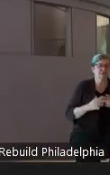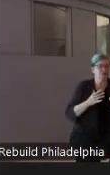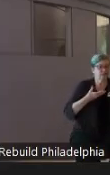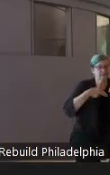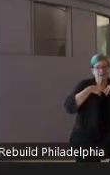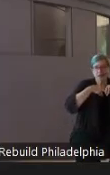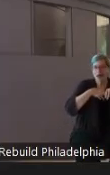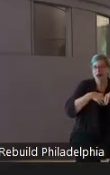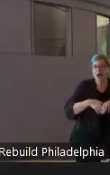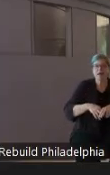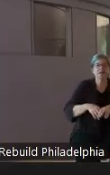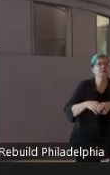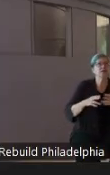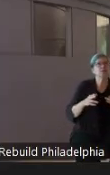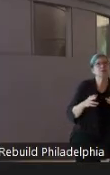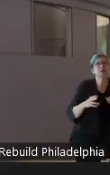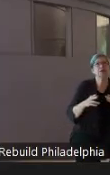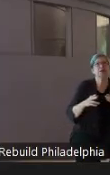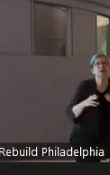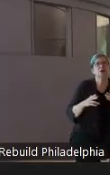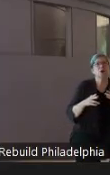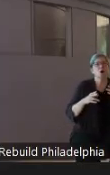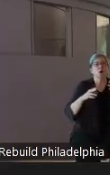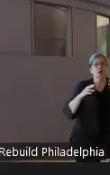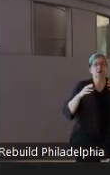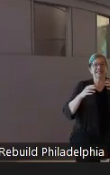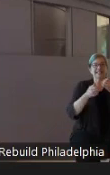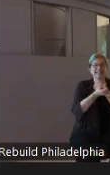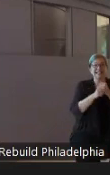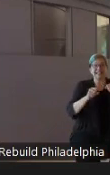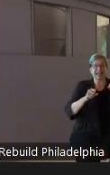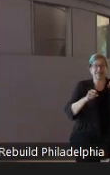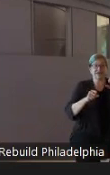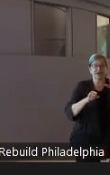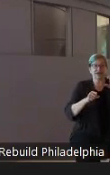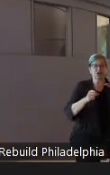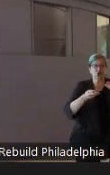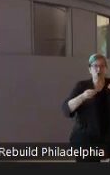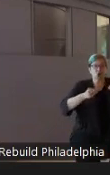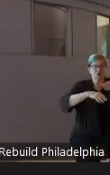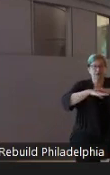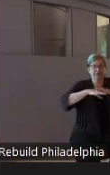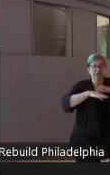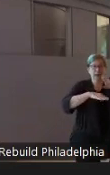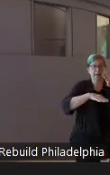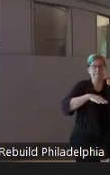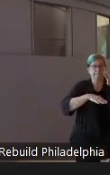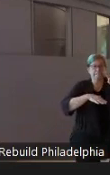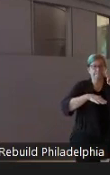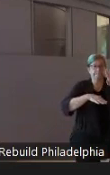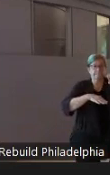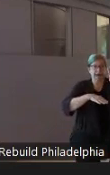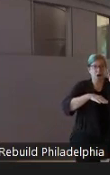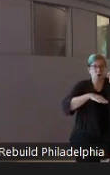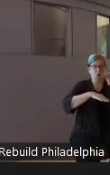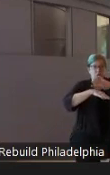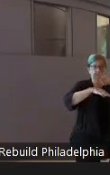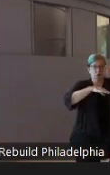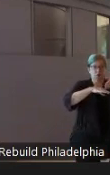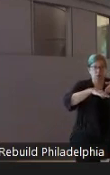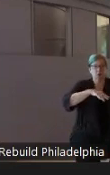slides that would be on a mound, a safety surface mound. And there's a spinner that